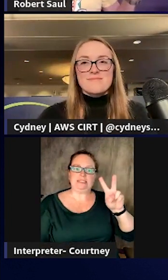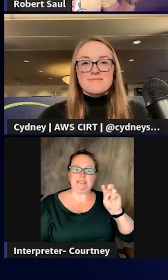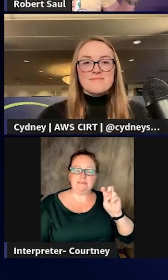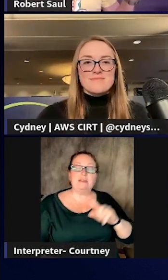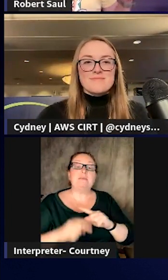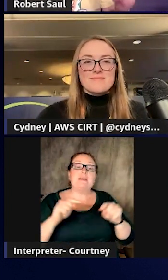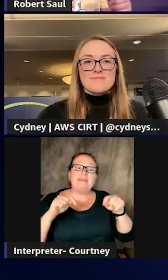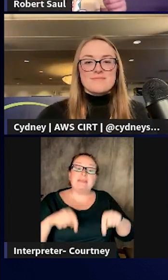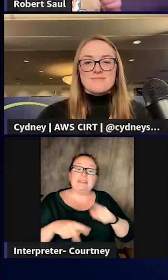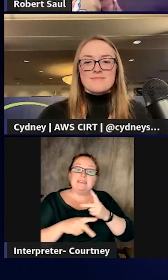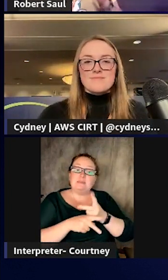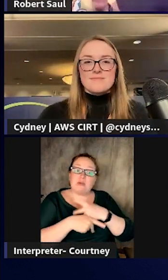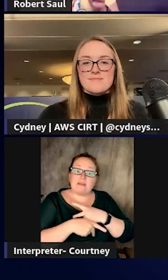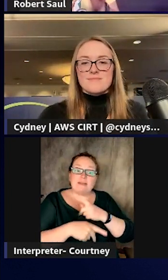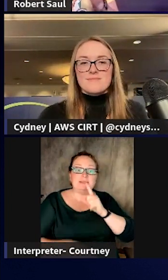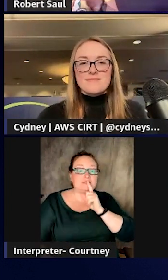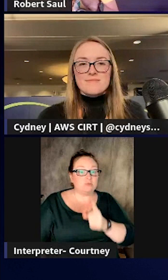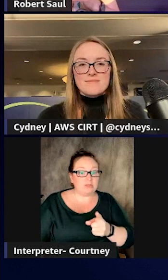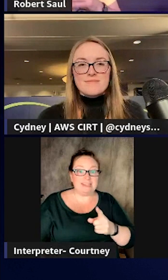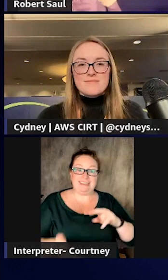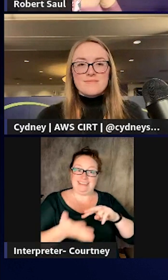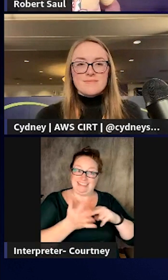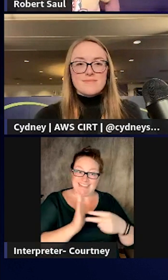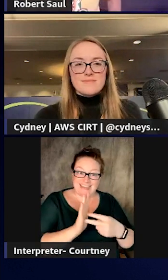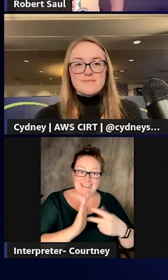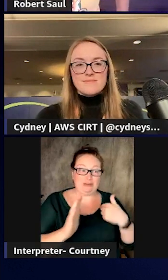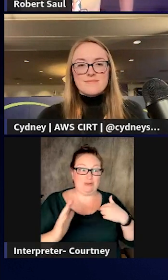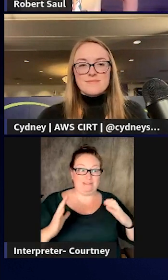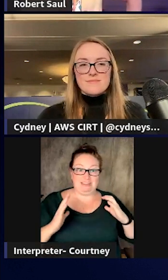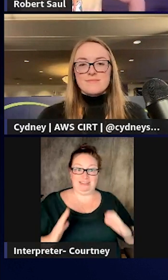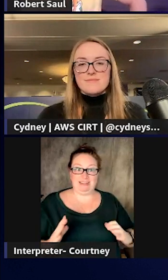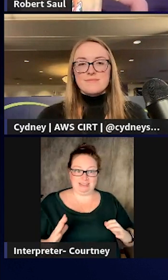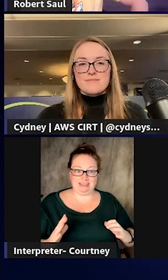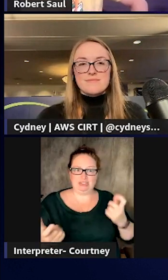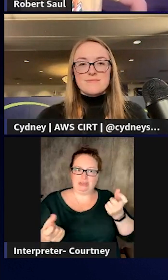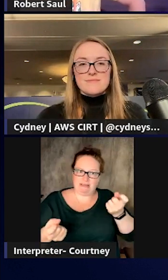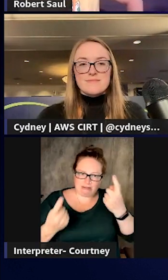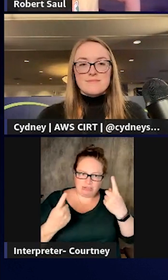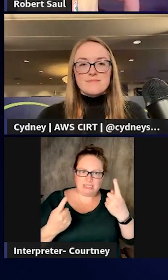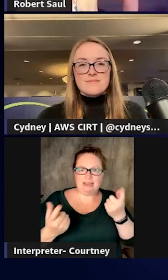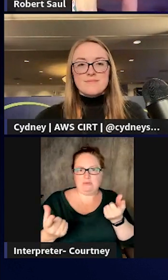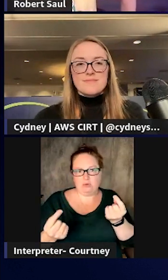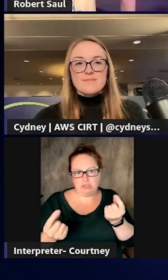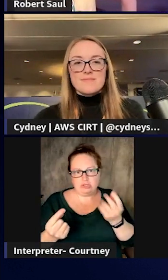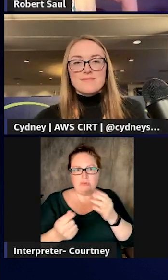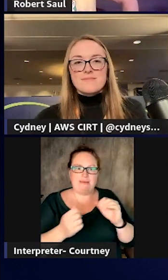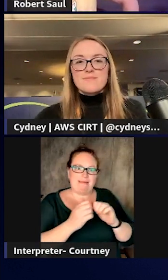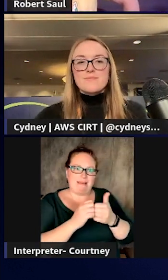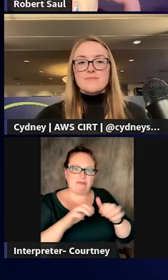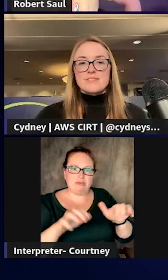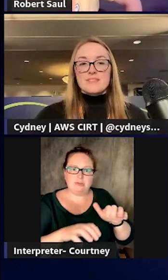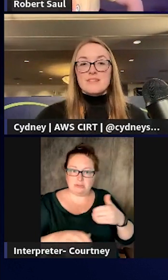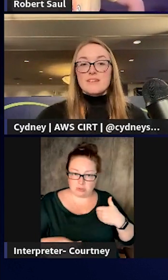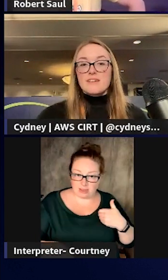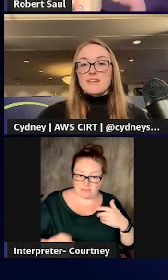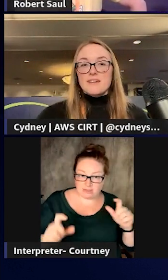product is really intended to help customers, understand what to do and how to do it. You got it up there?